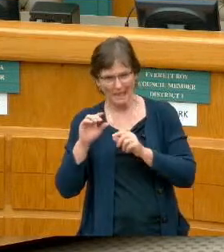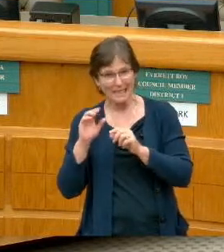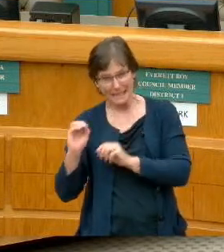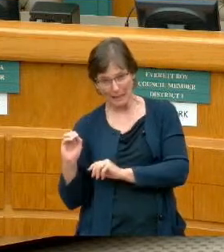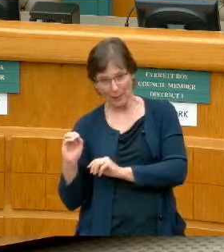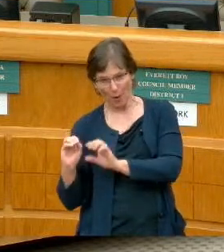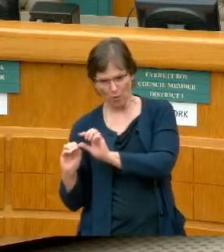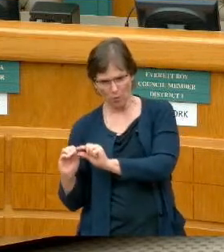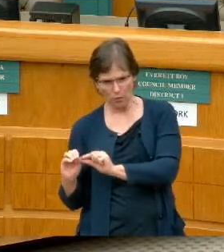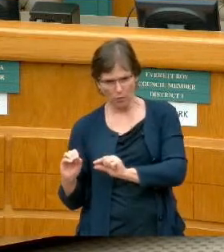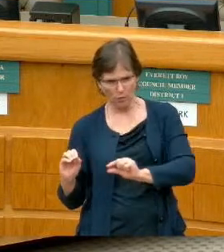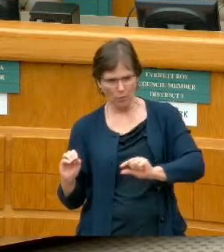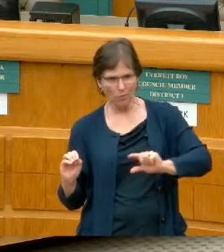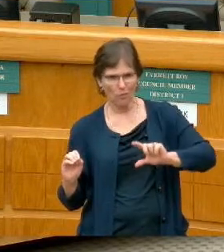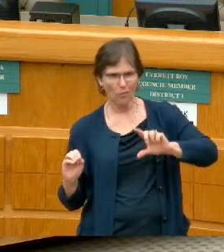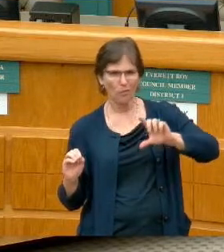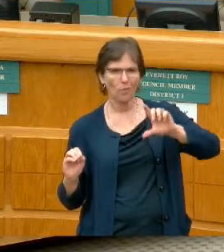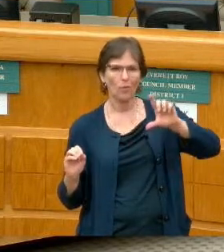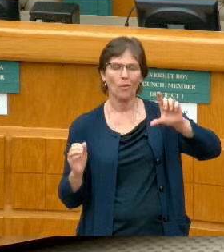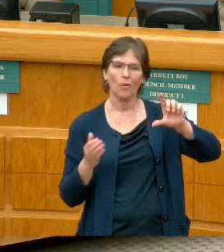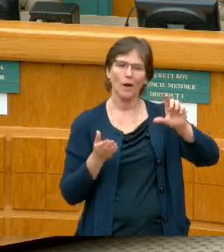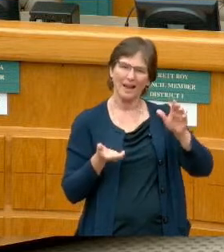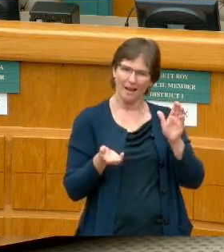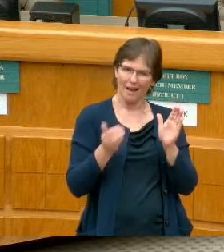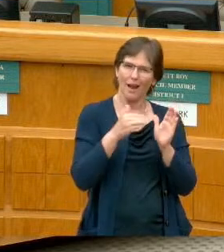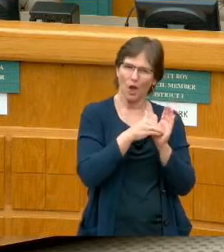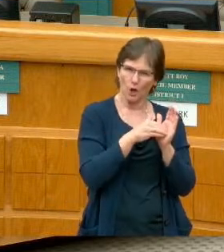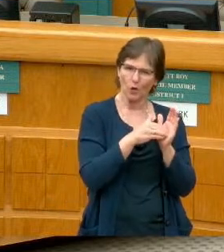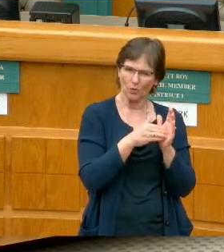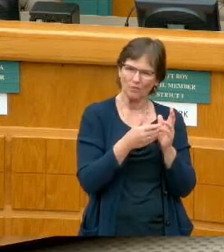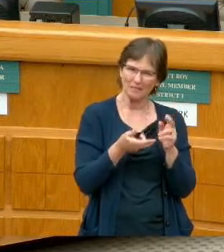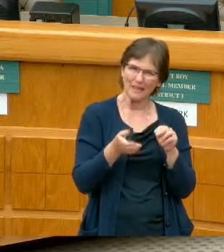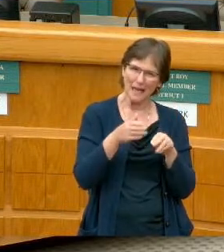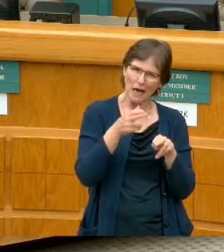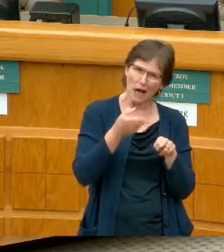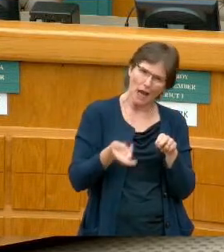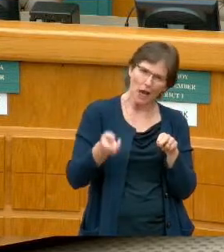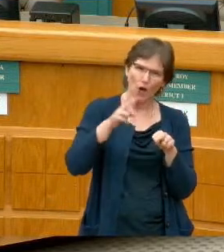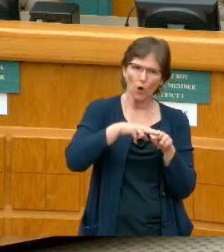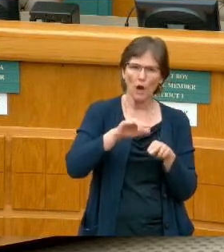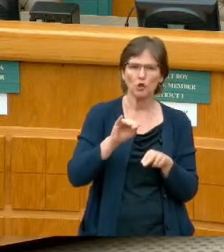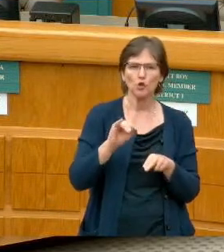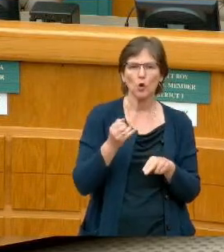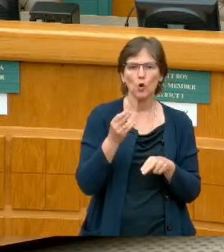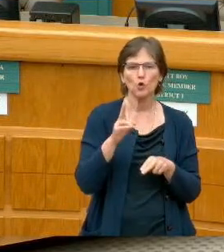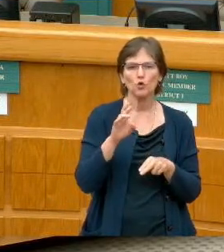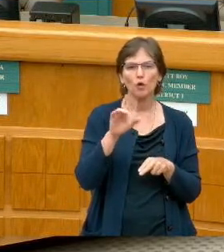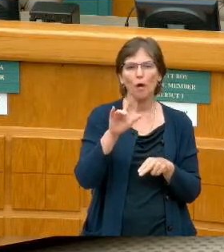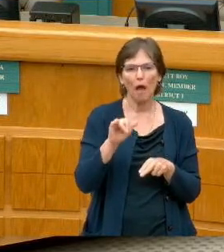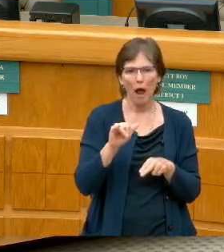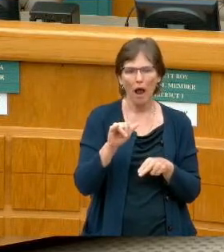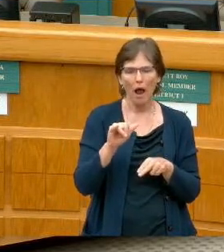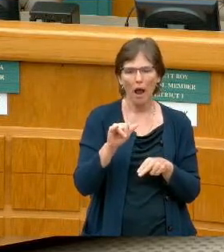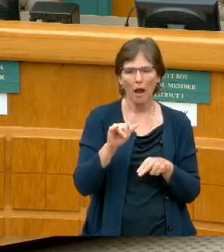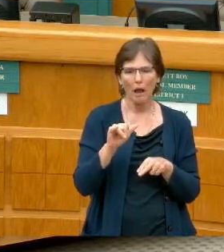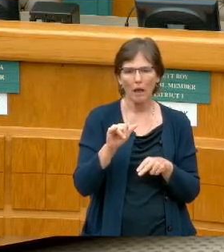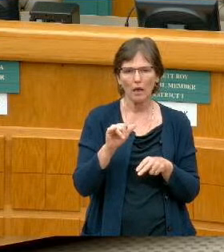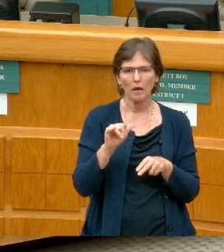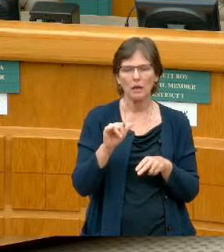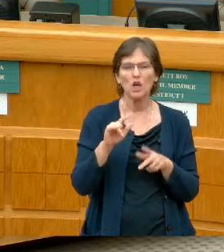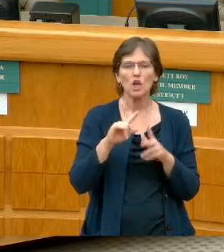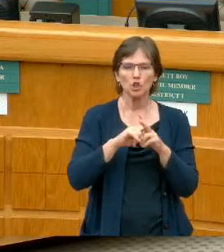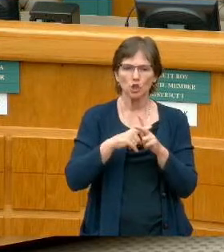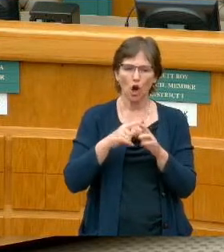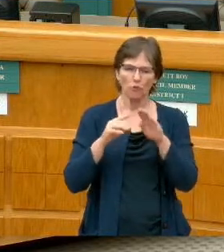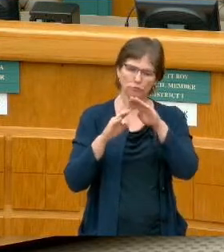way out when, and then we went up right around the middle of July. We went to our peak of 605 cases, started